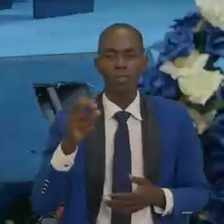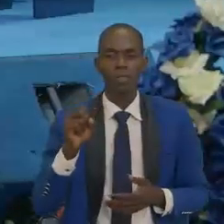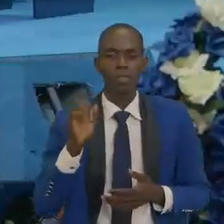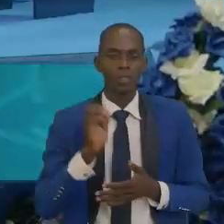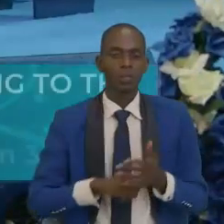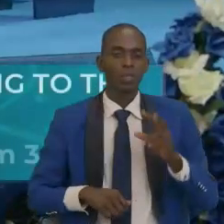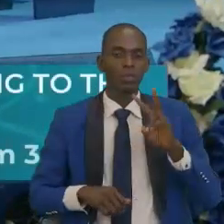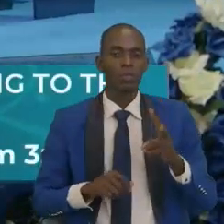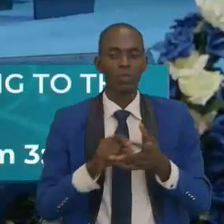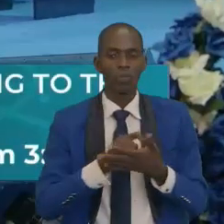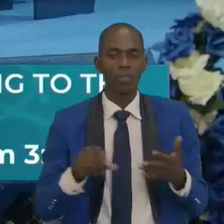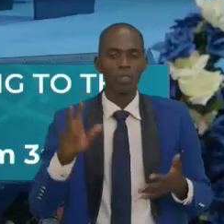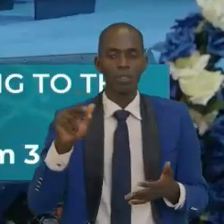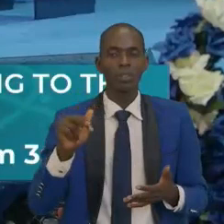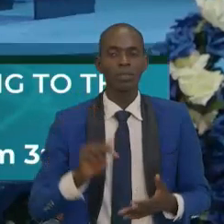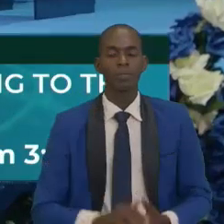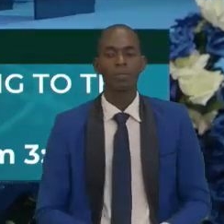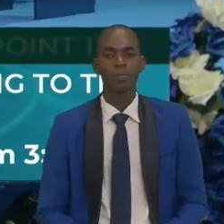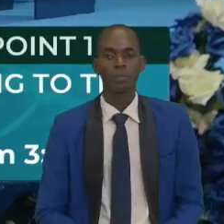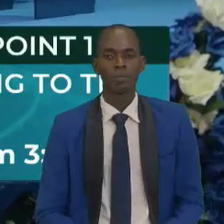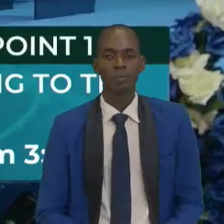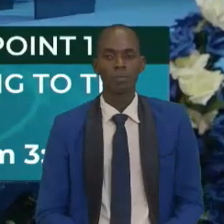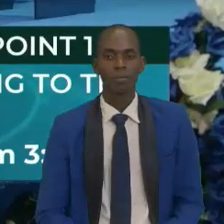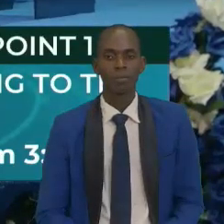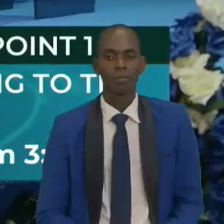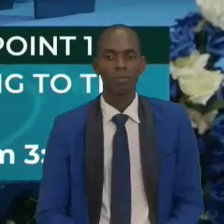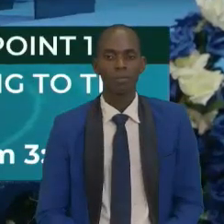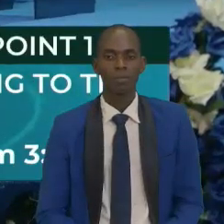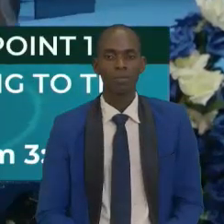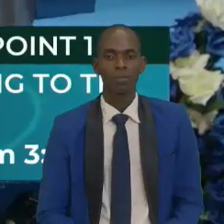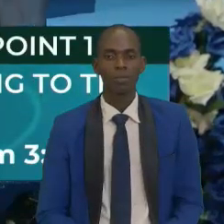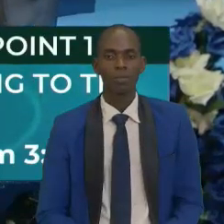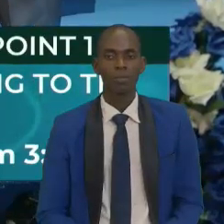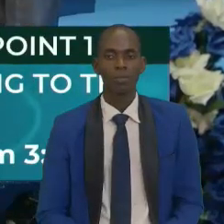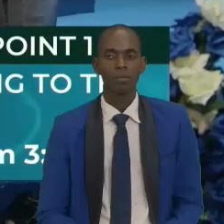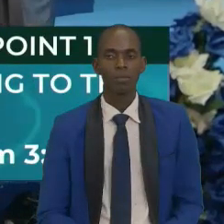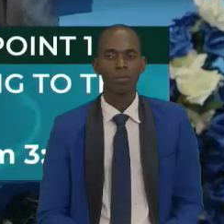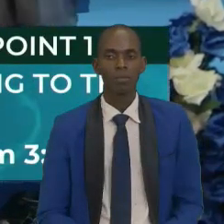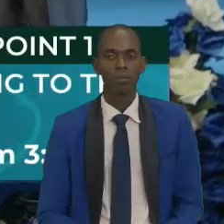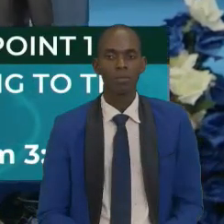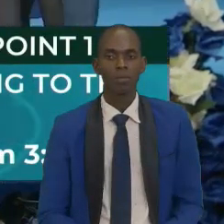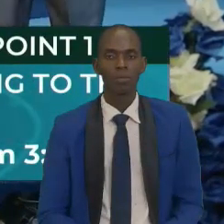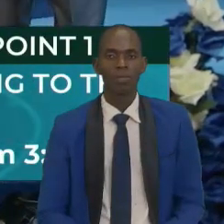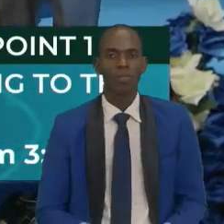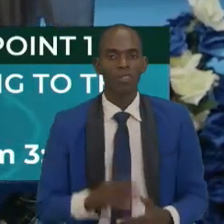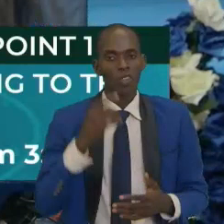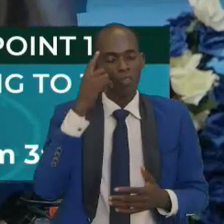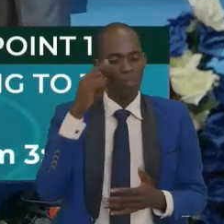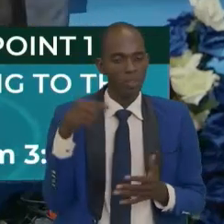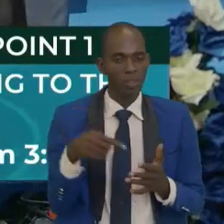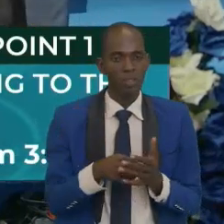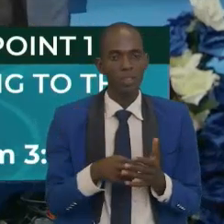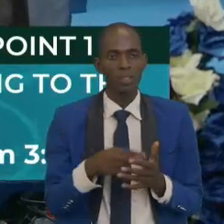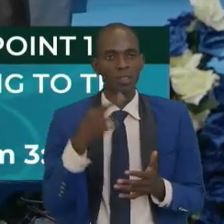In 1 Thessalonians chapter 2, verse 13, he said, for this cause